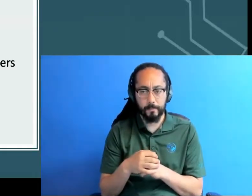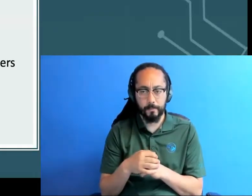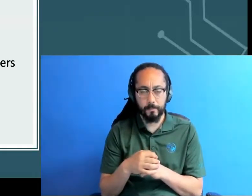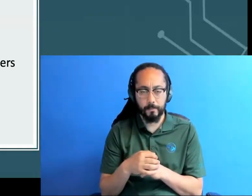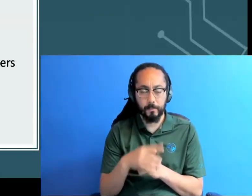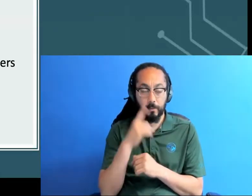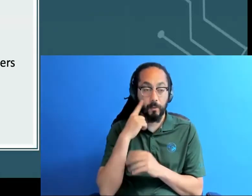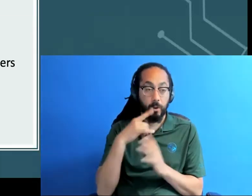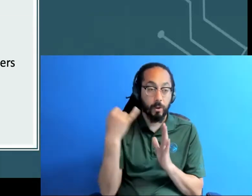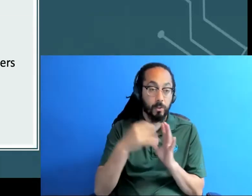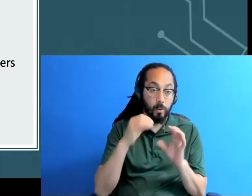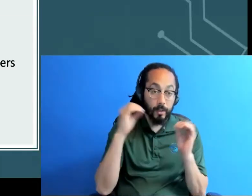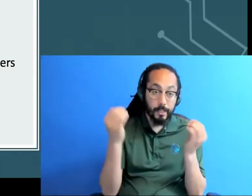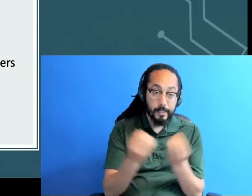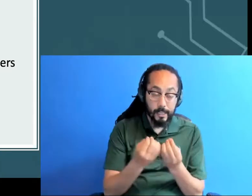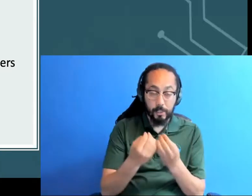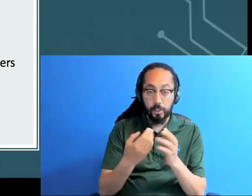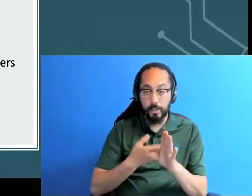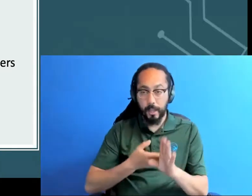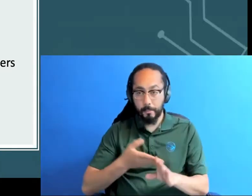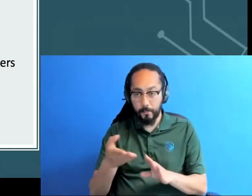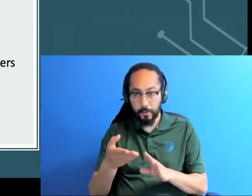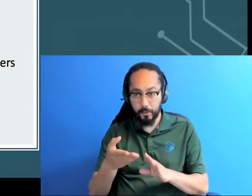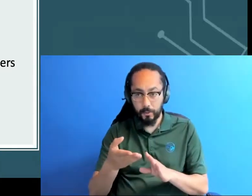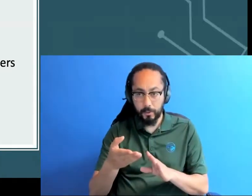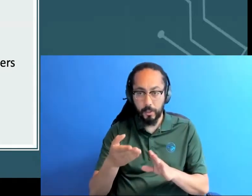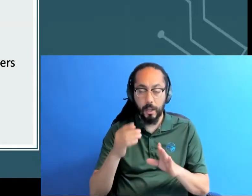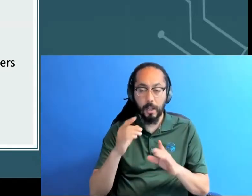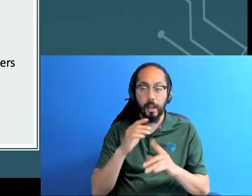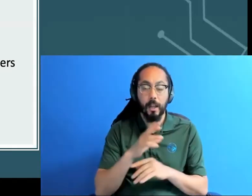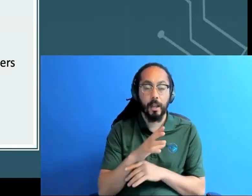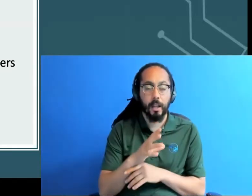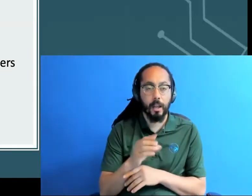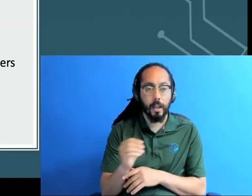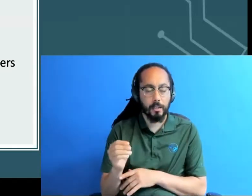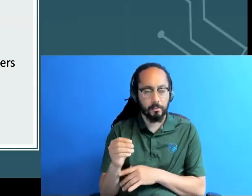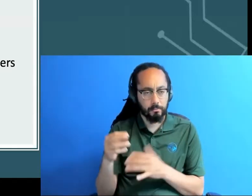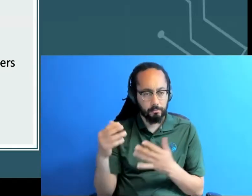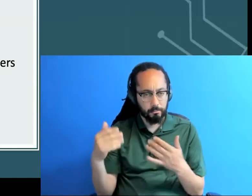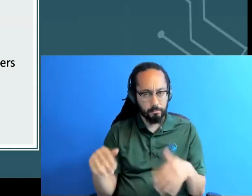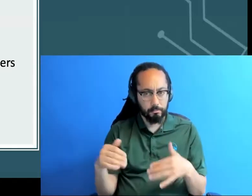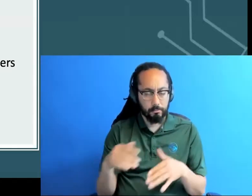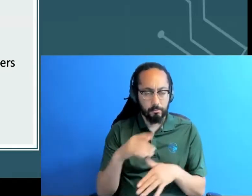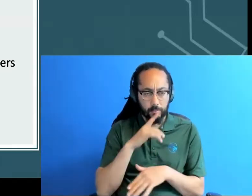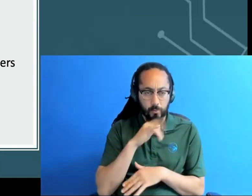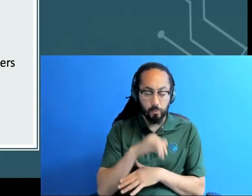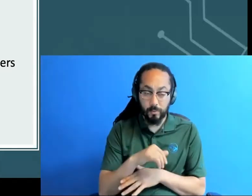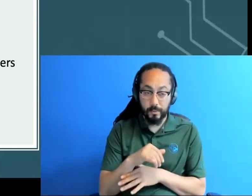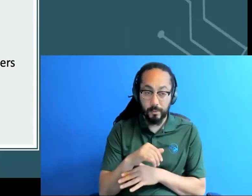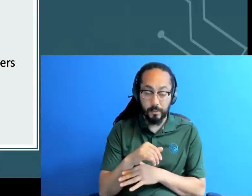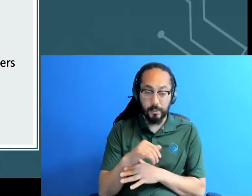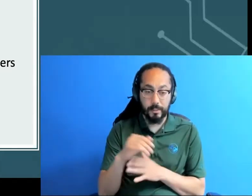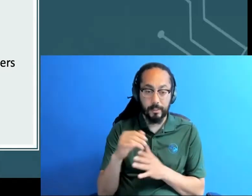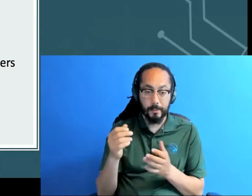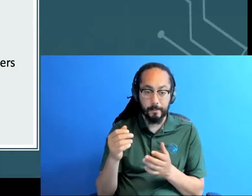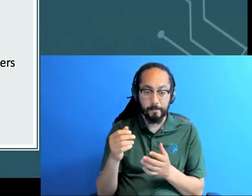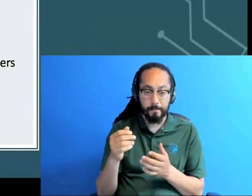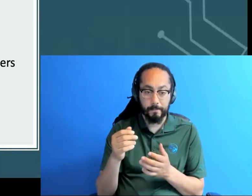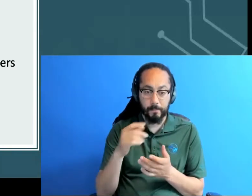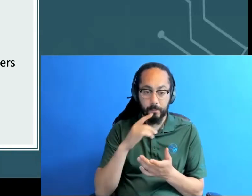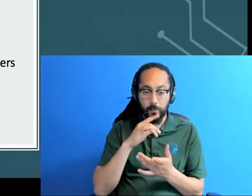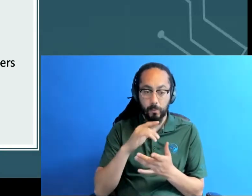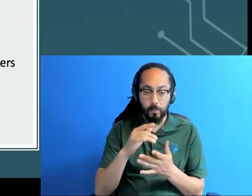arts professionals. And it's a wide range, many of which are in the later stages of the